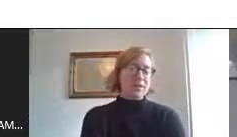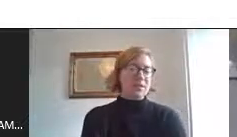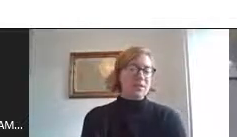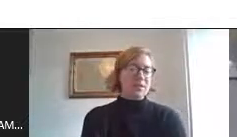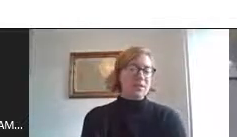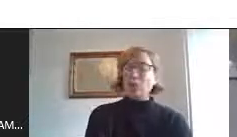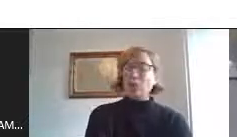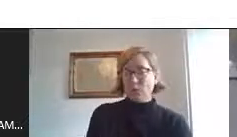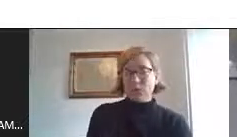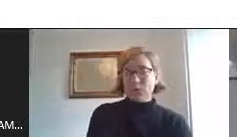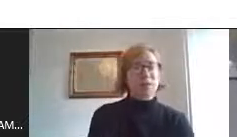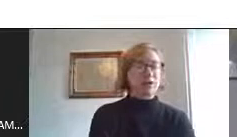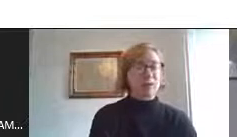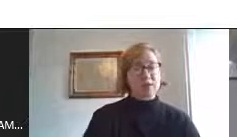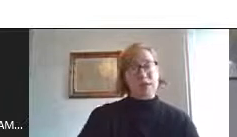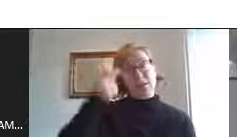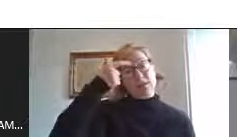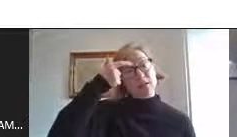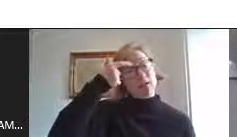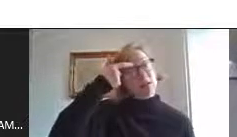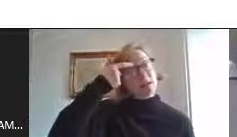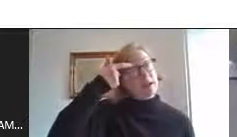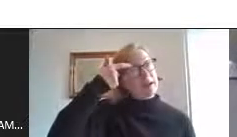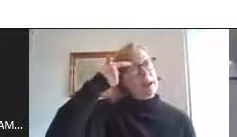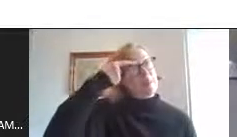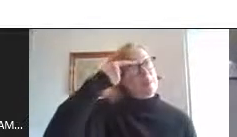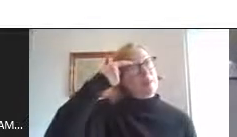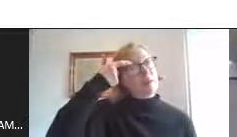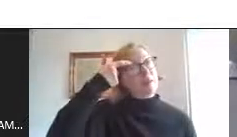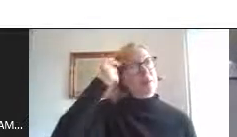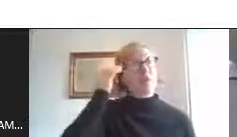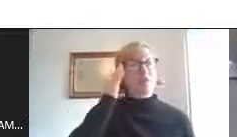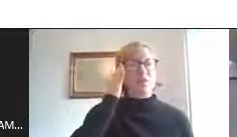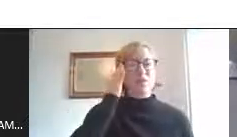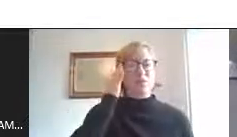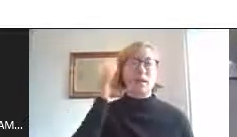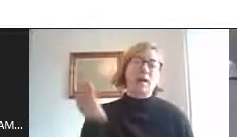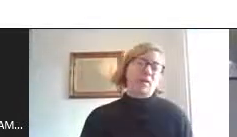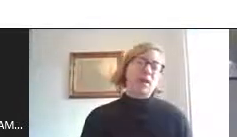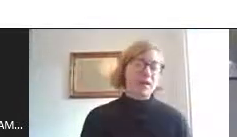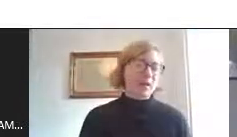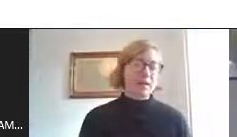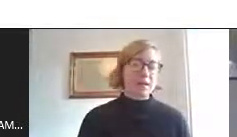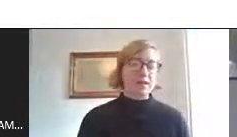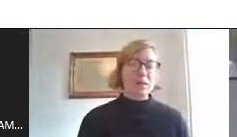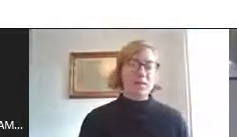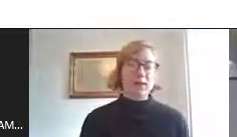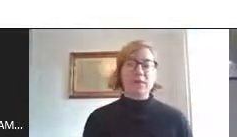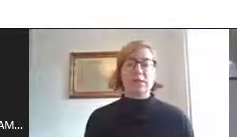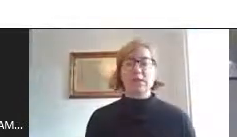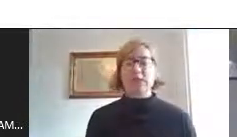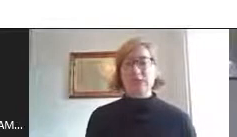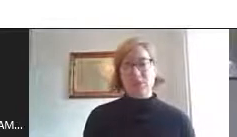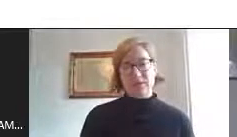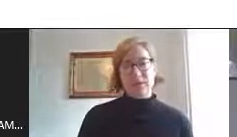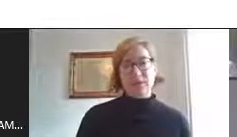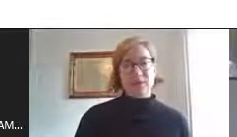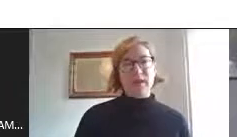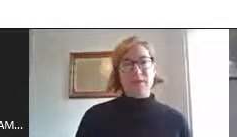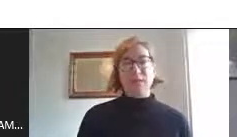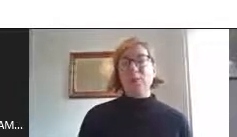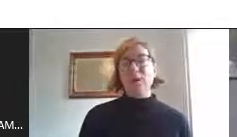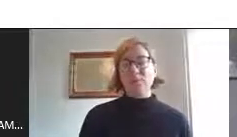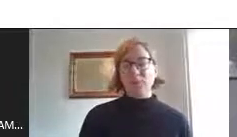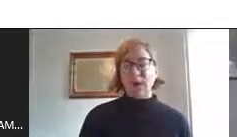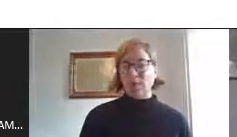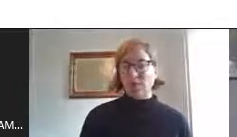So it's considered quite normal that when a child starts so this is talking about kind of early years kids. So when they start nursery or